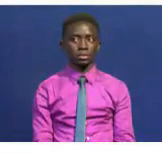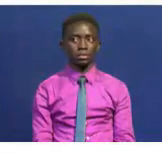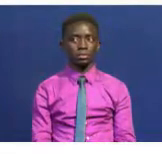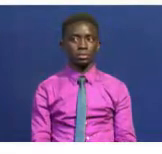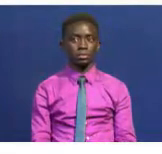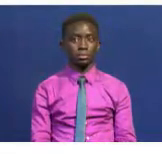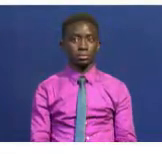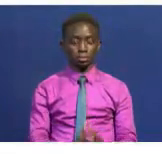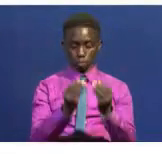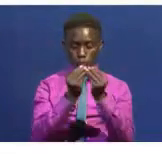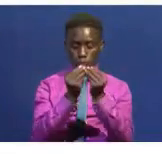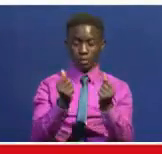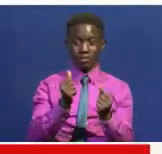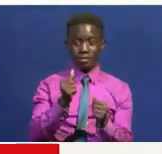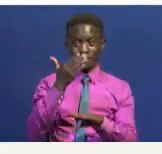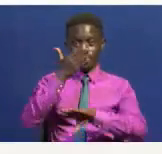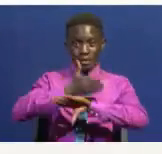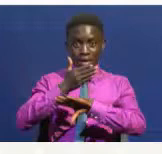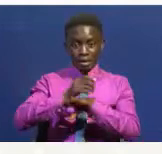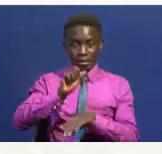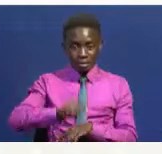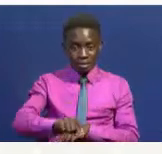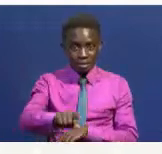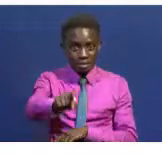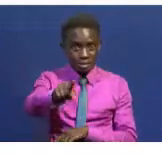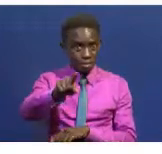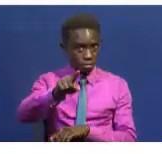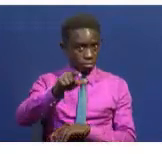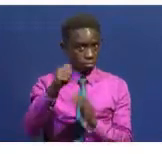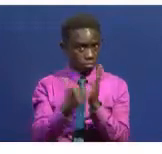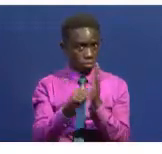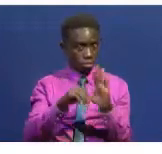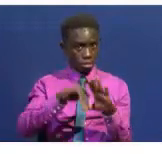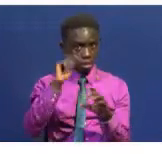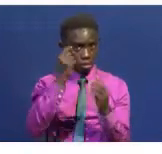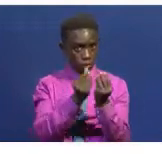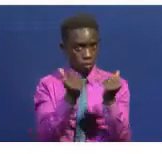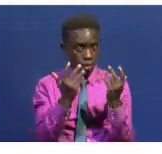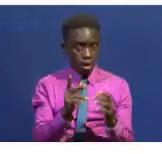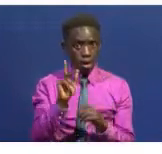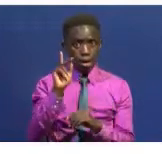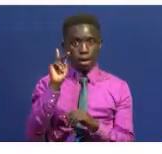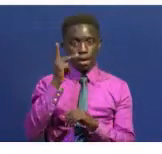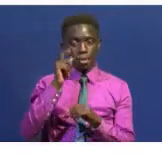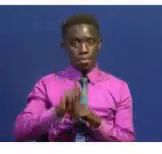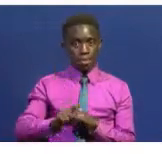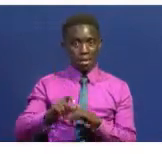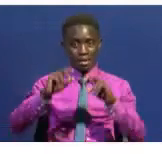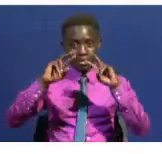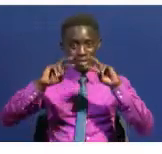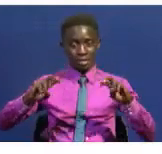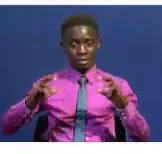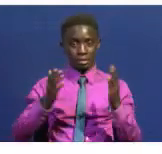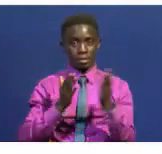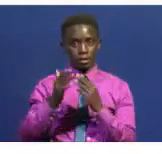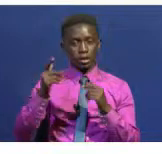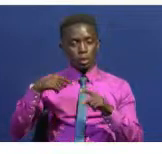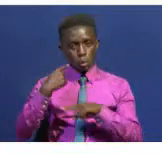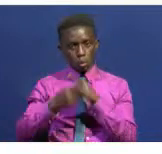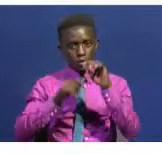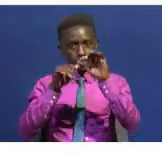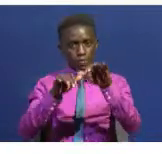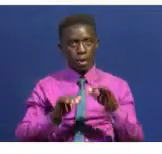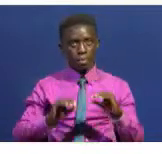And to address the fake seeds menace in the country, the Kenya Plant Health Inspectorate Service is conducting farmer